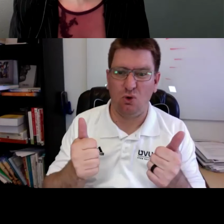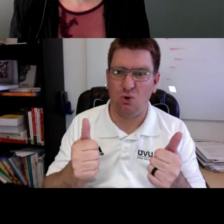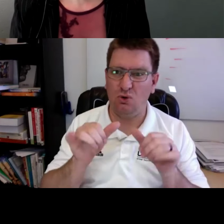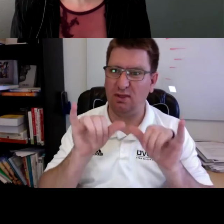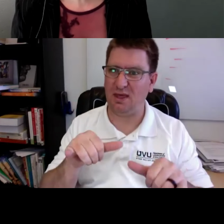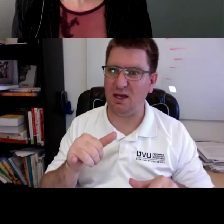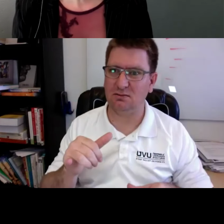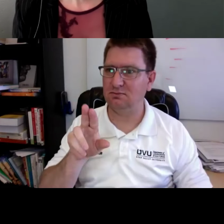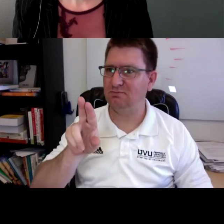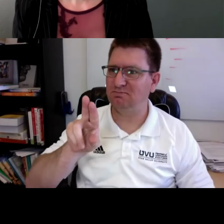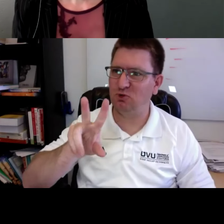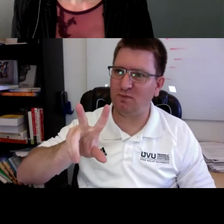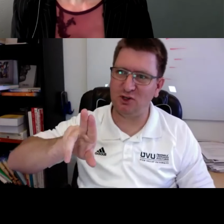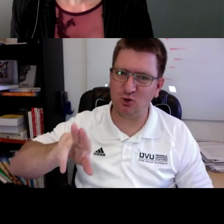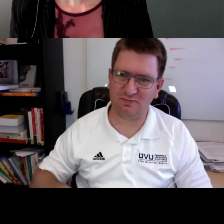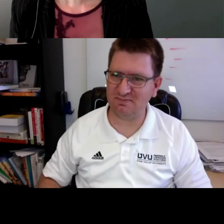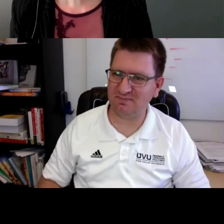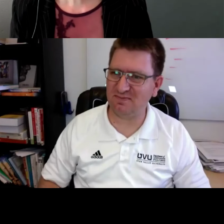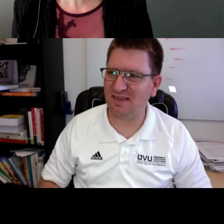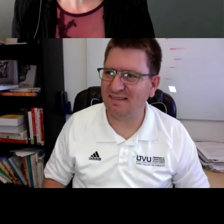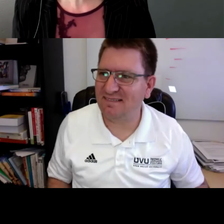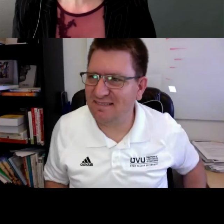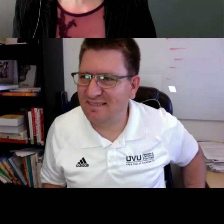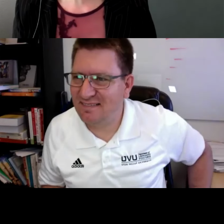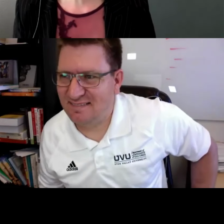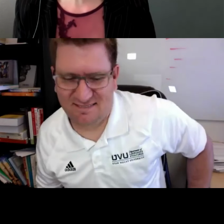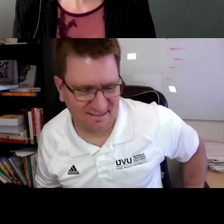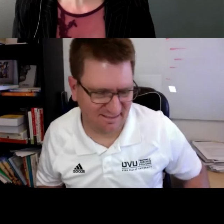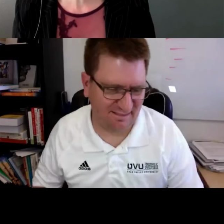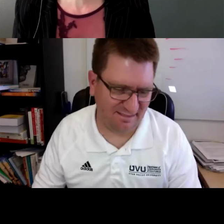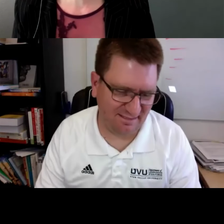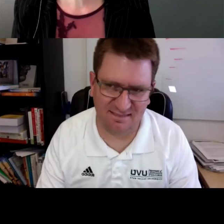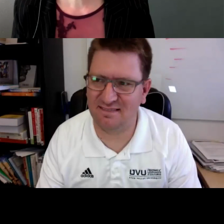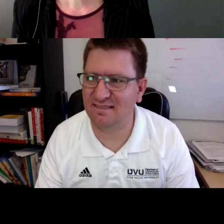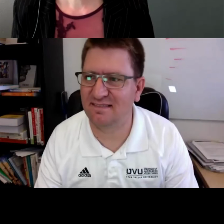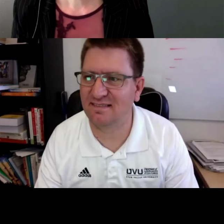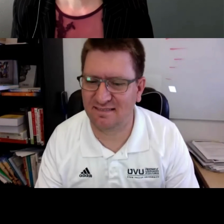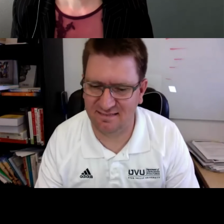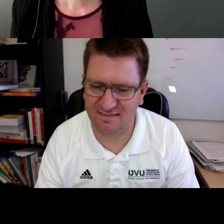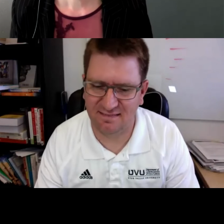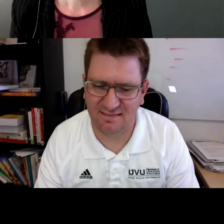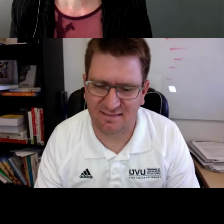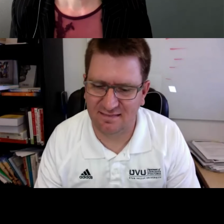that's cool. So that is UVU in a nutshell.